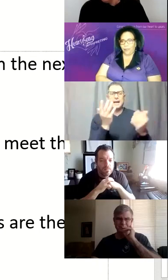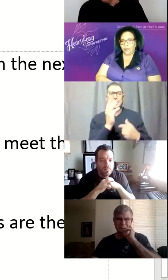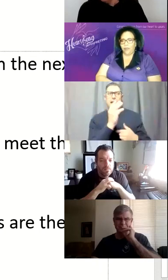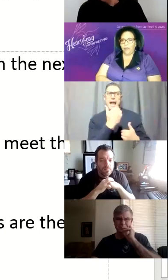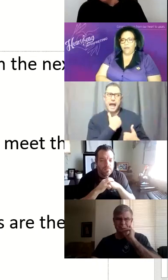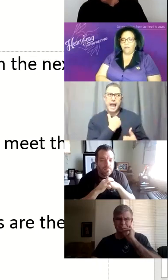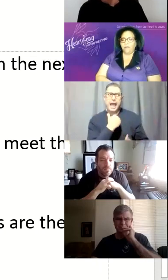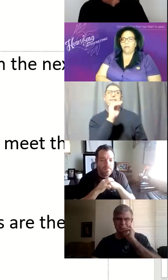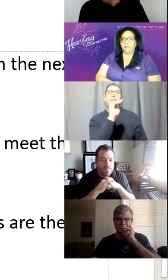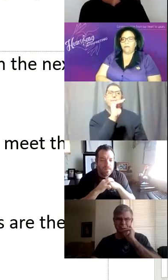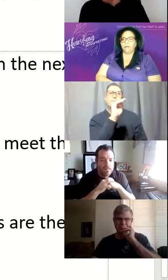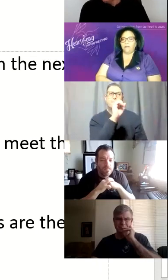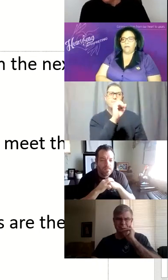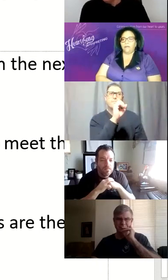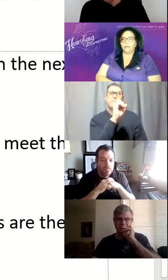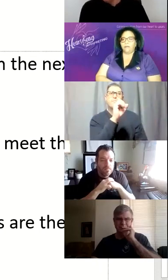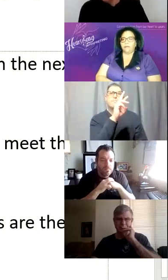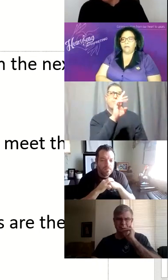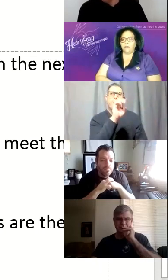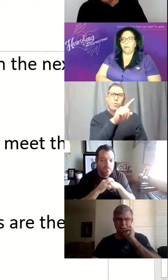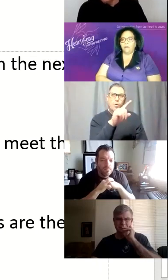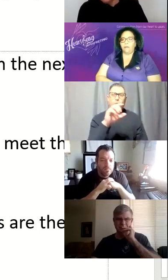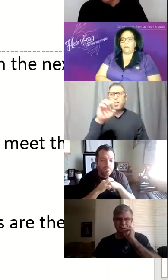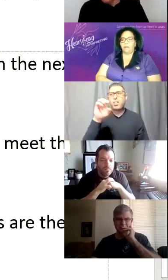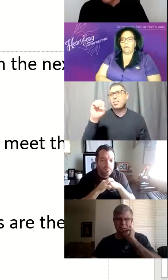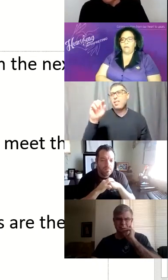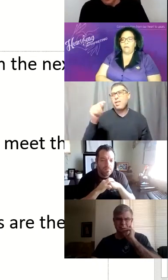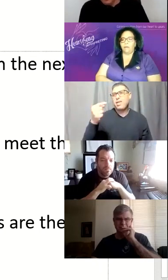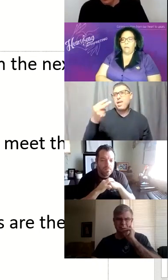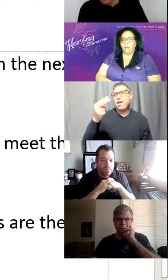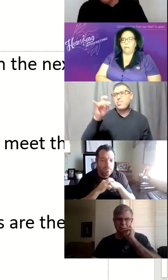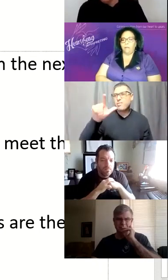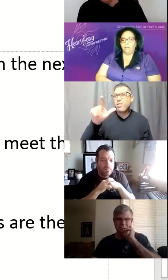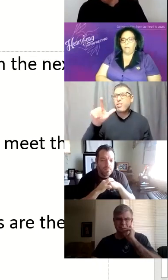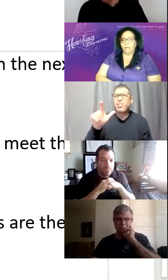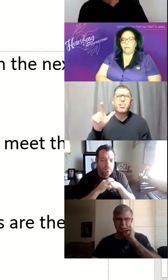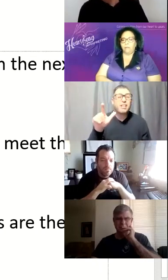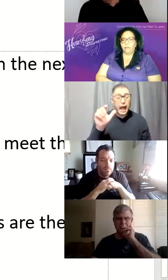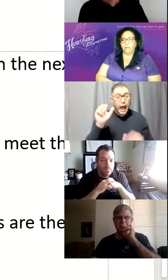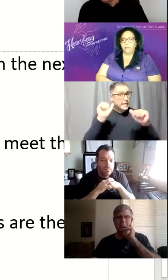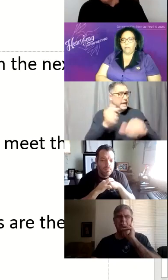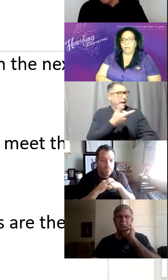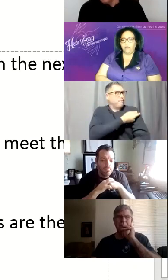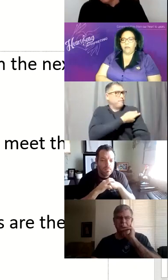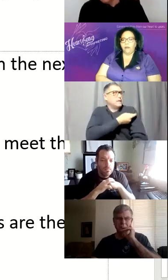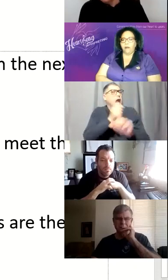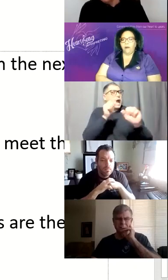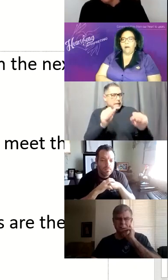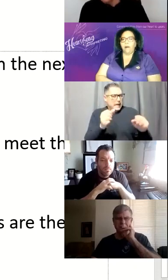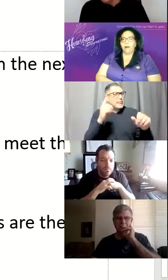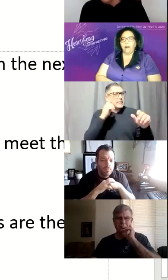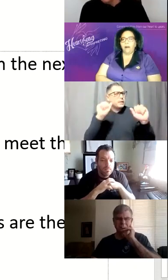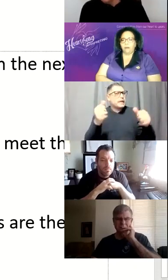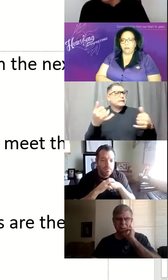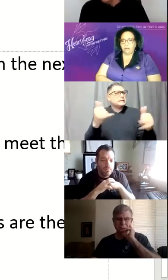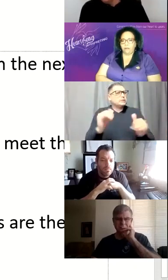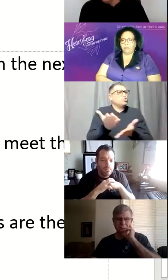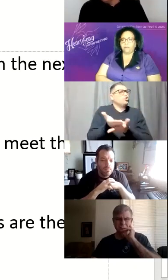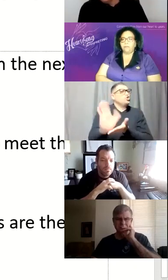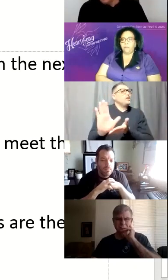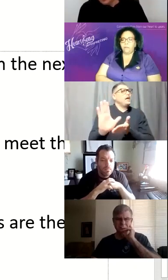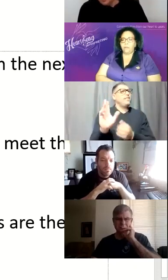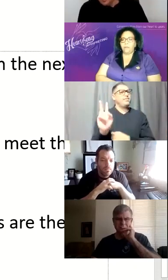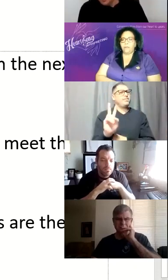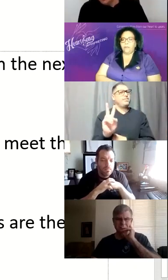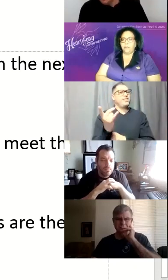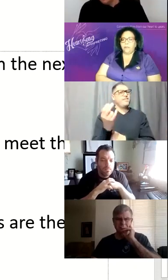can get the vaccine, but part of it is also, I think I'm aware that we can still shed the virus even after